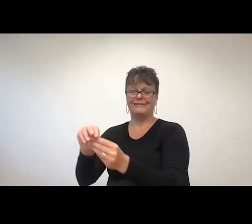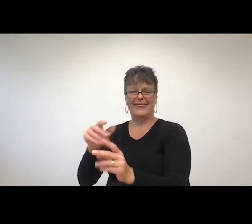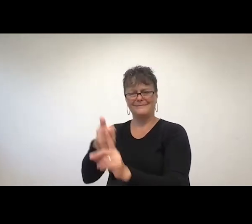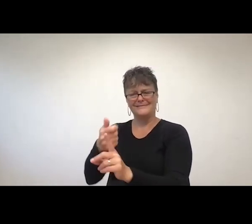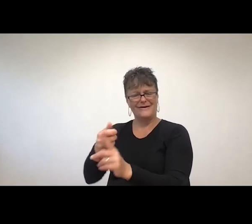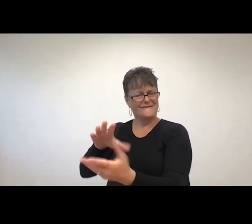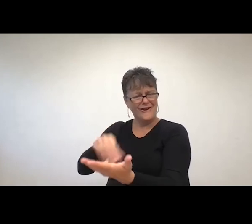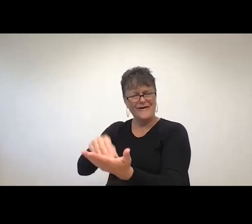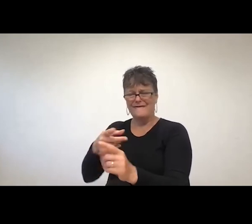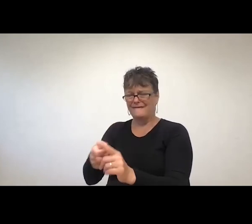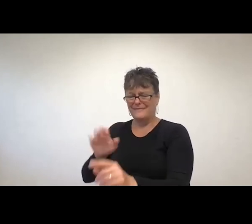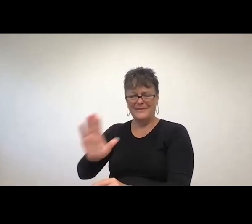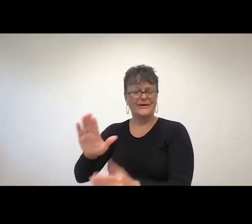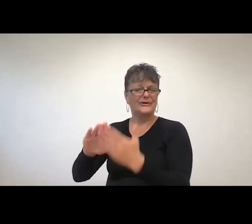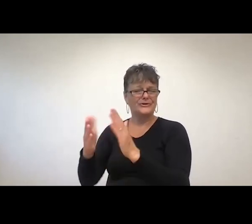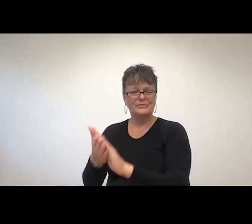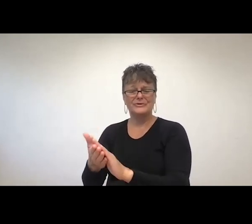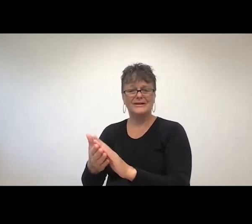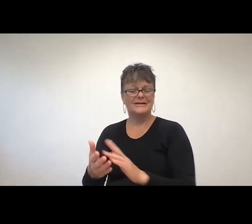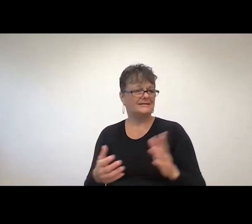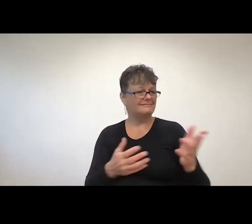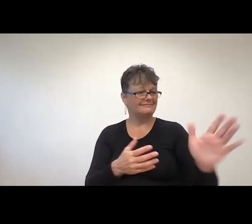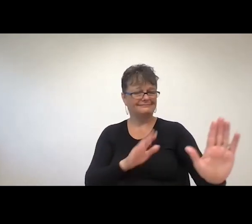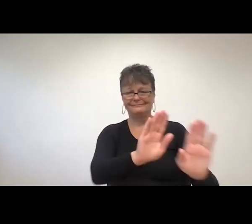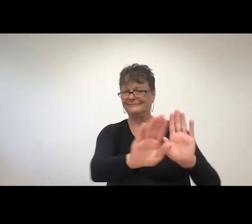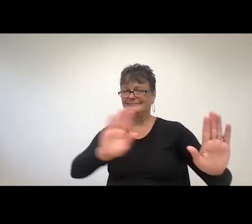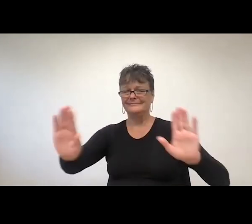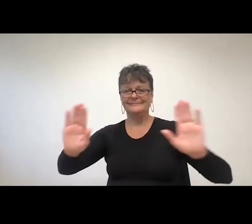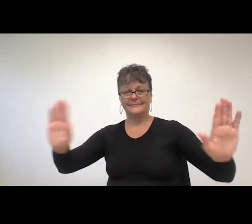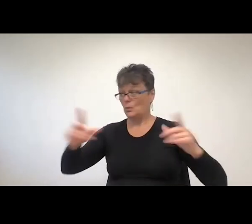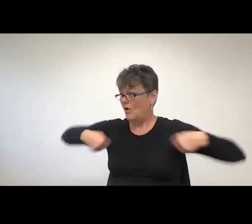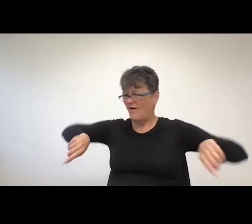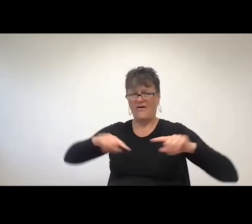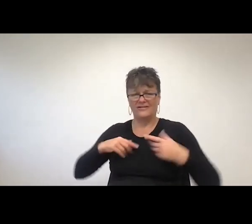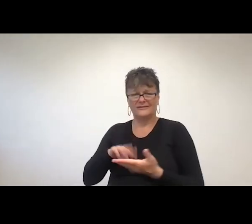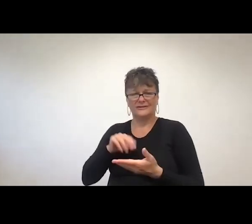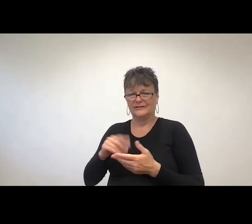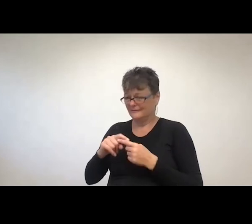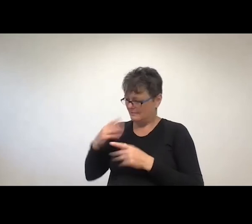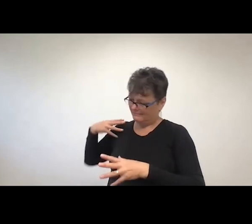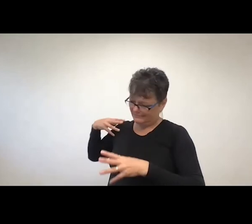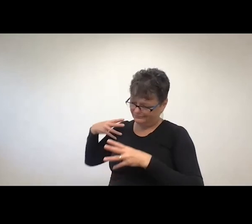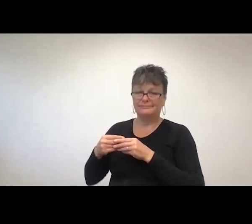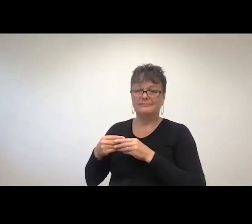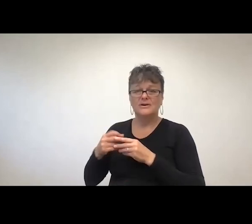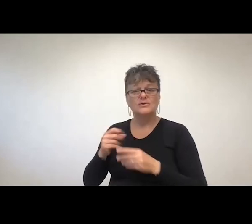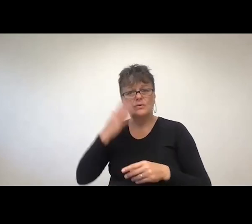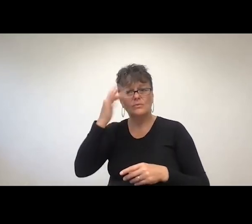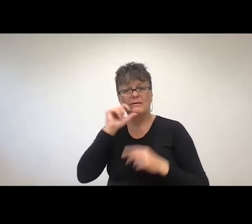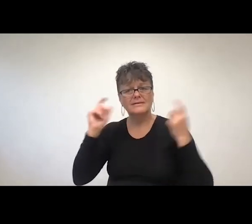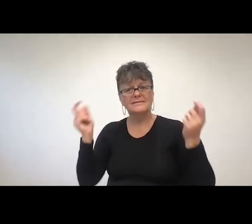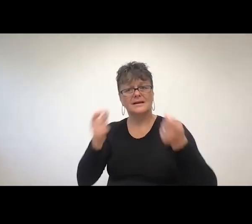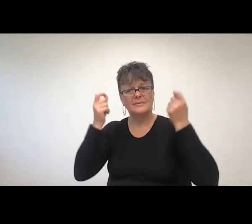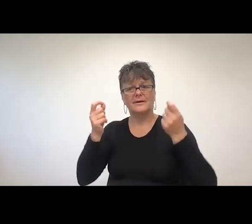their communities, things that we have all learned, and strengths that we bring. And so, yes, let's celebrate what